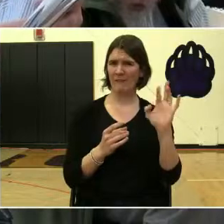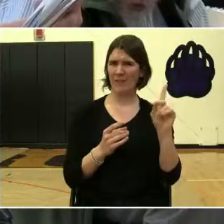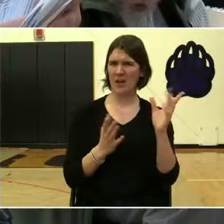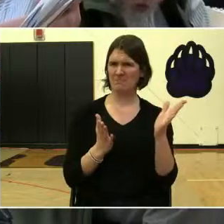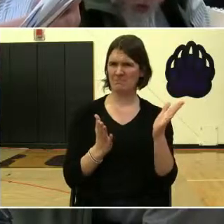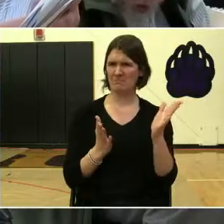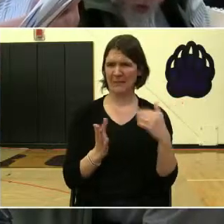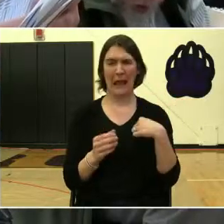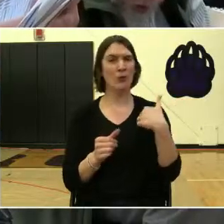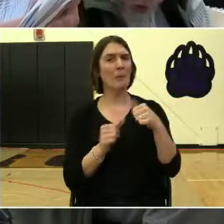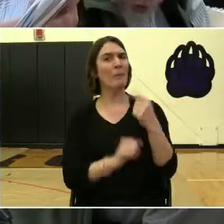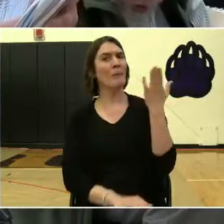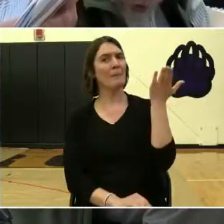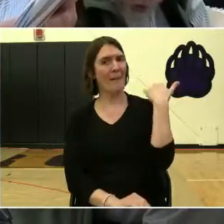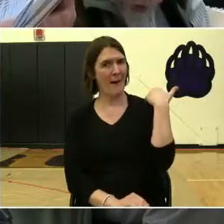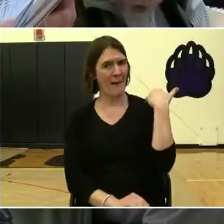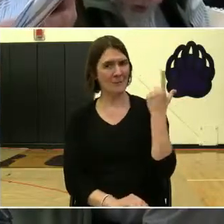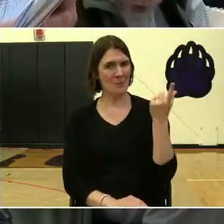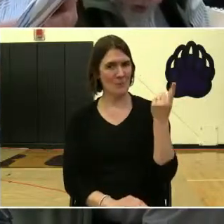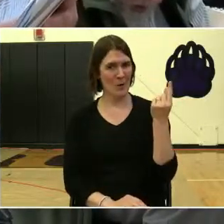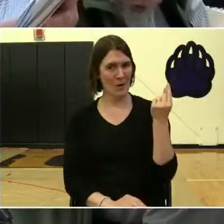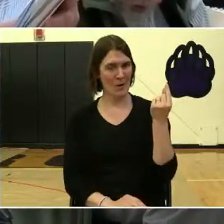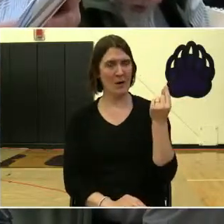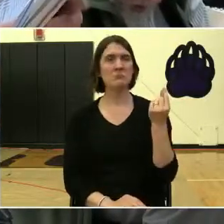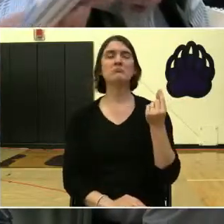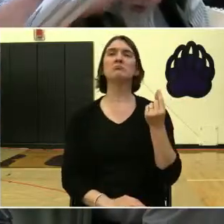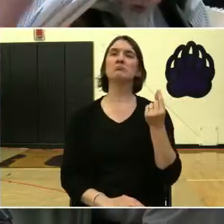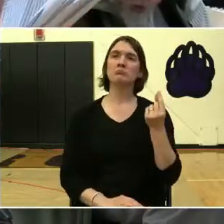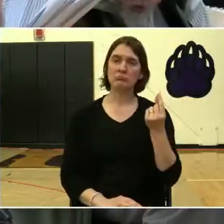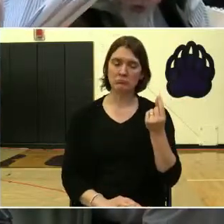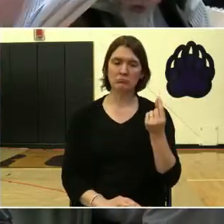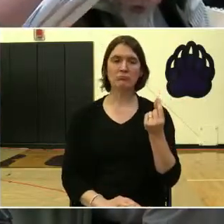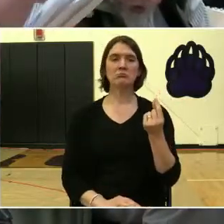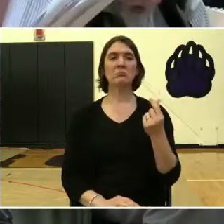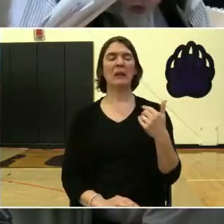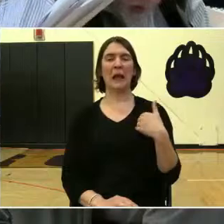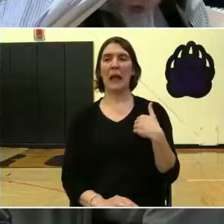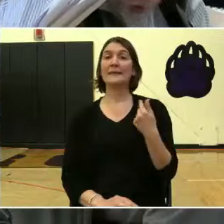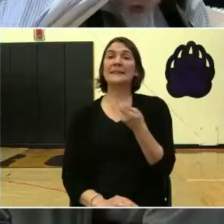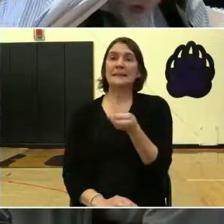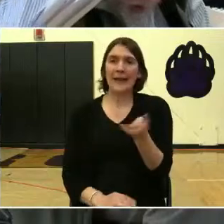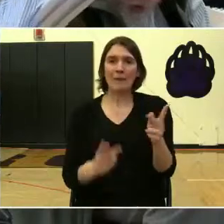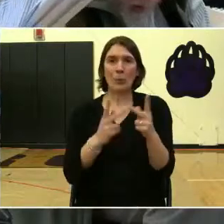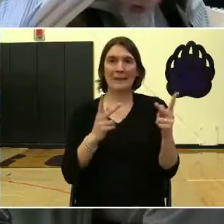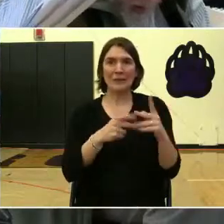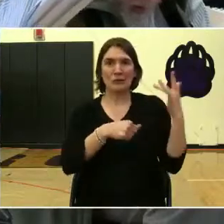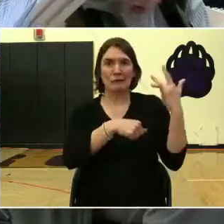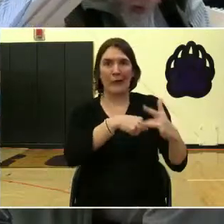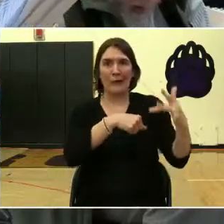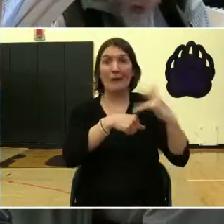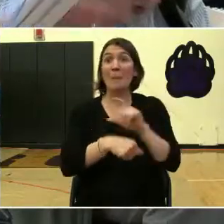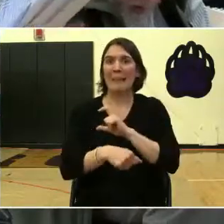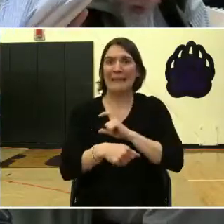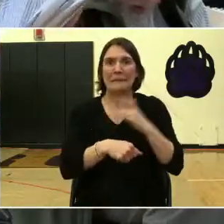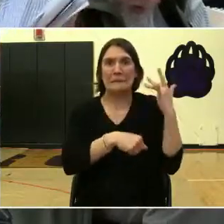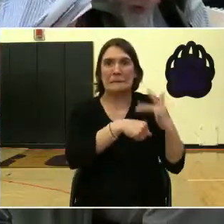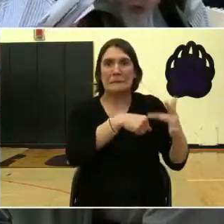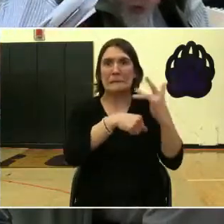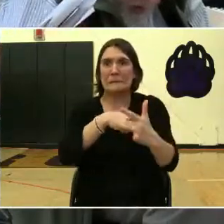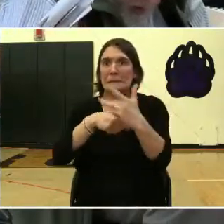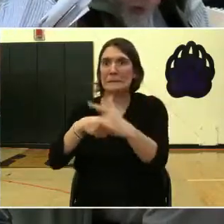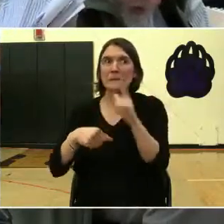so in the past um we've had many unfilled positions in the police dep